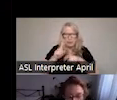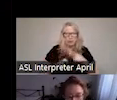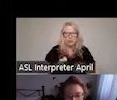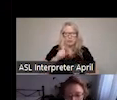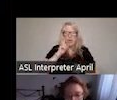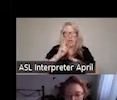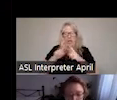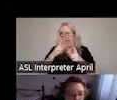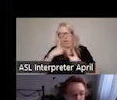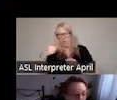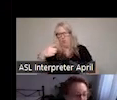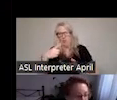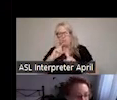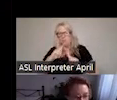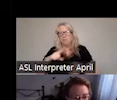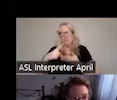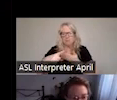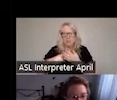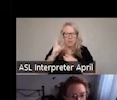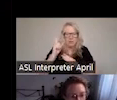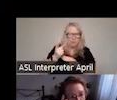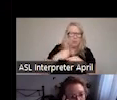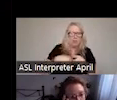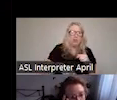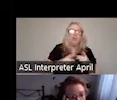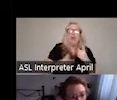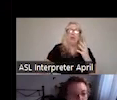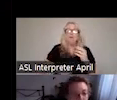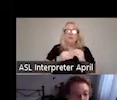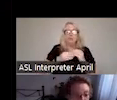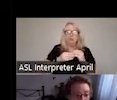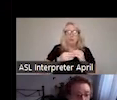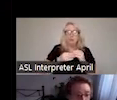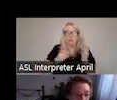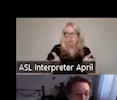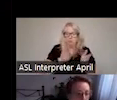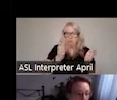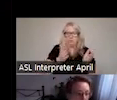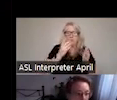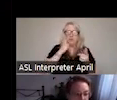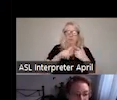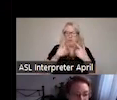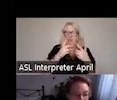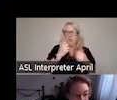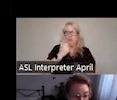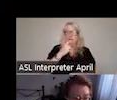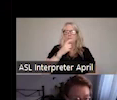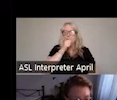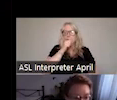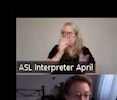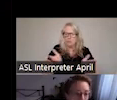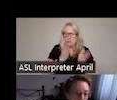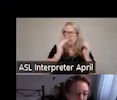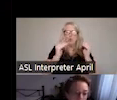address in a second. I think that in addition to promoting access to care, you could also say that privacy promotes quality